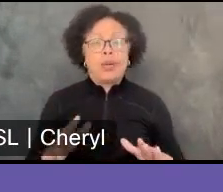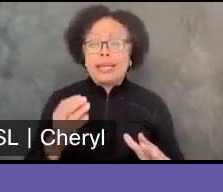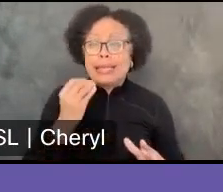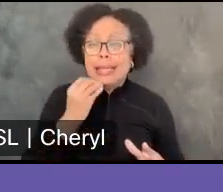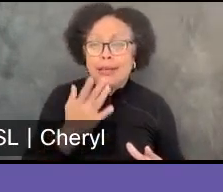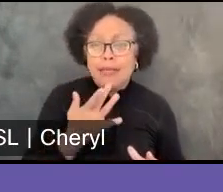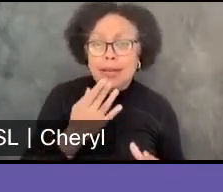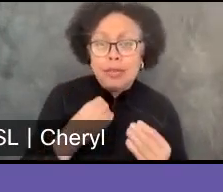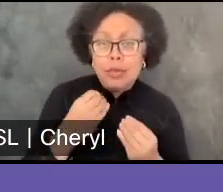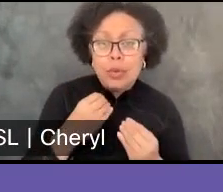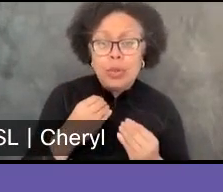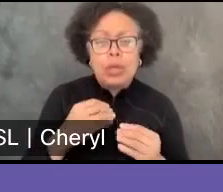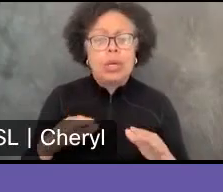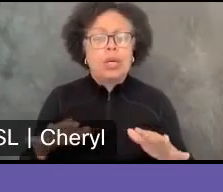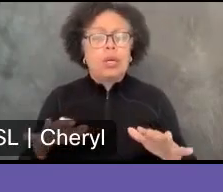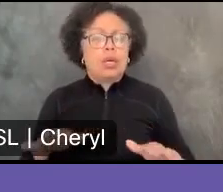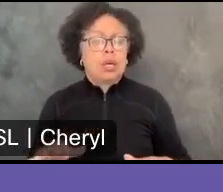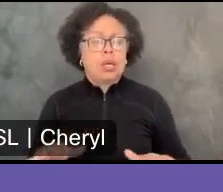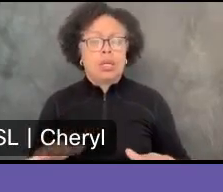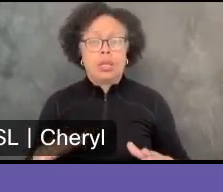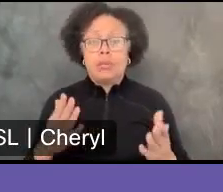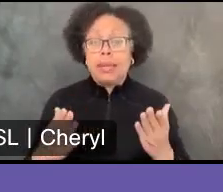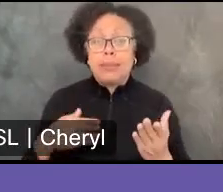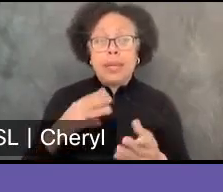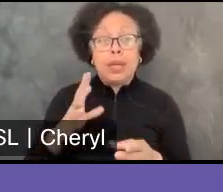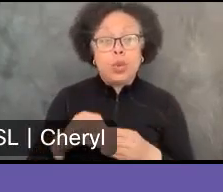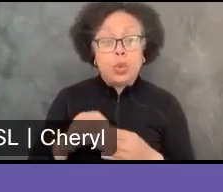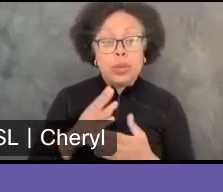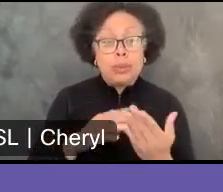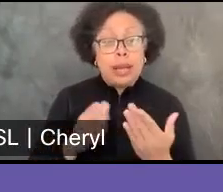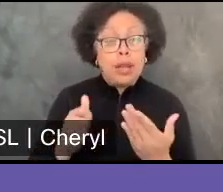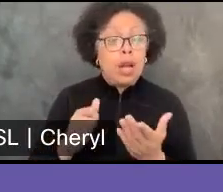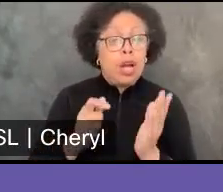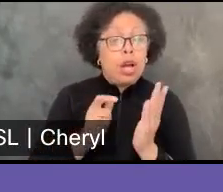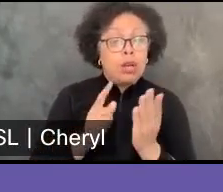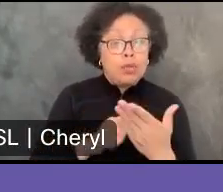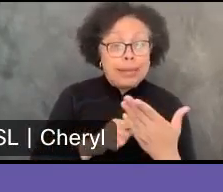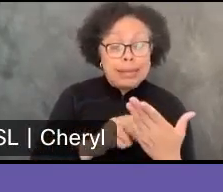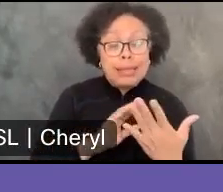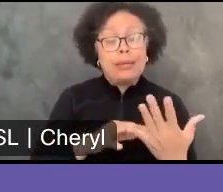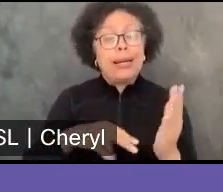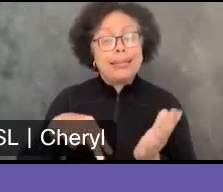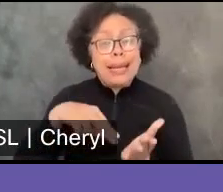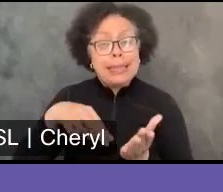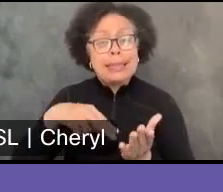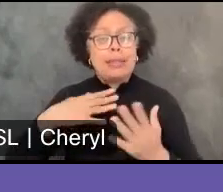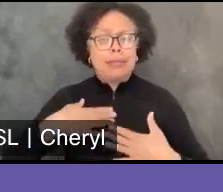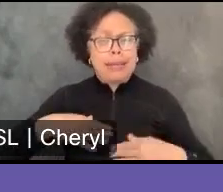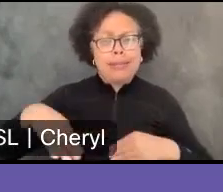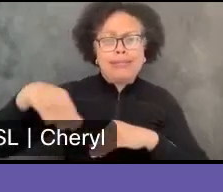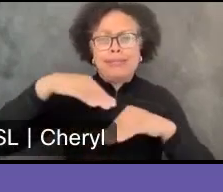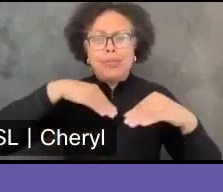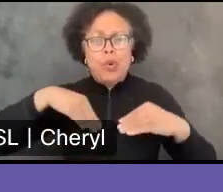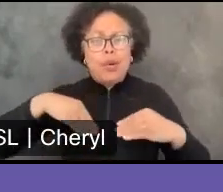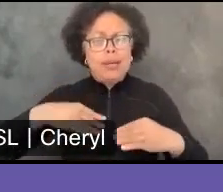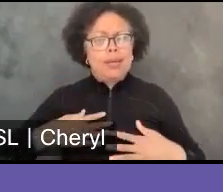Relaxation might include breathing exercises, dancing, walking, or other movement.